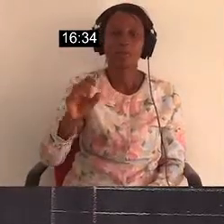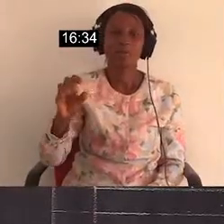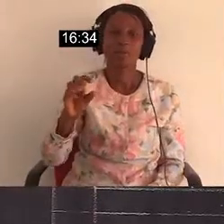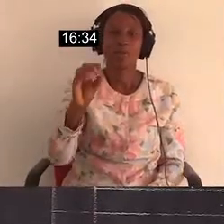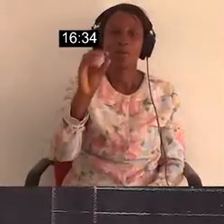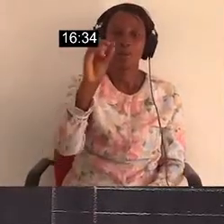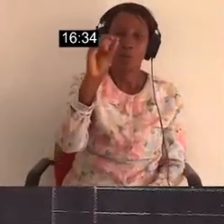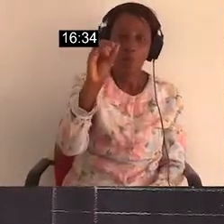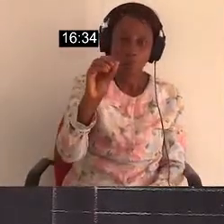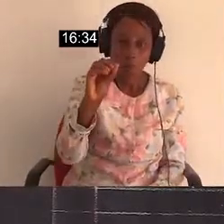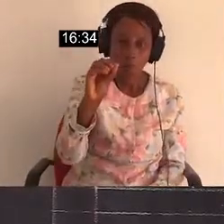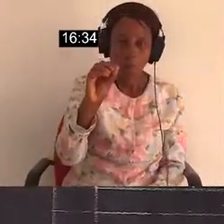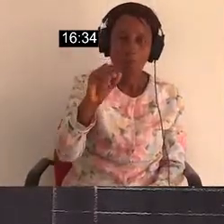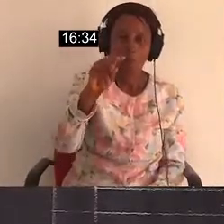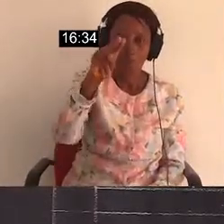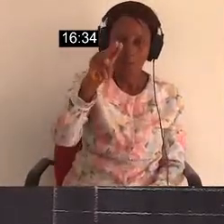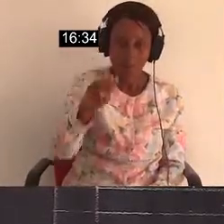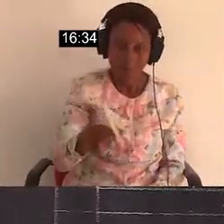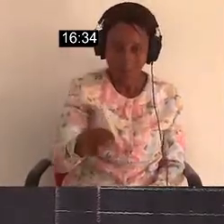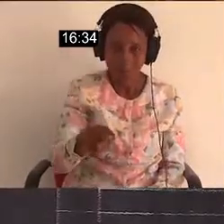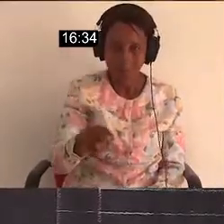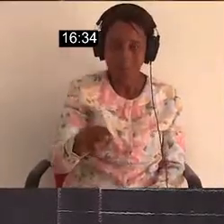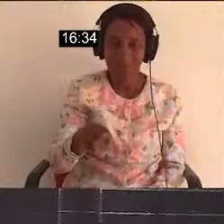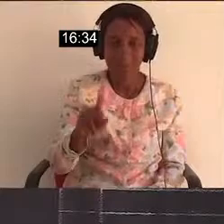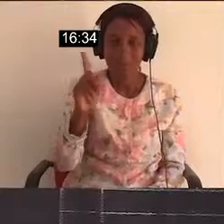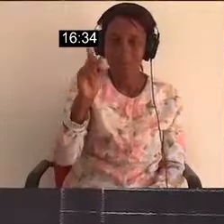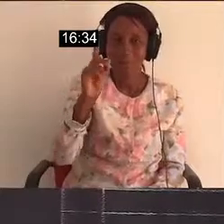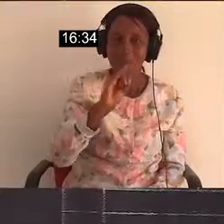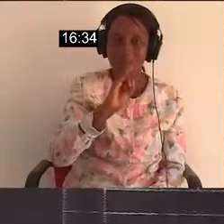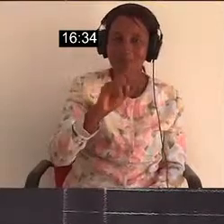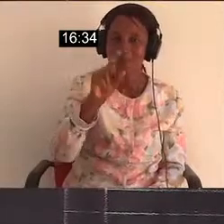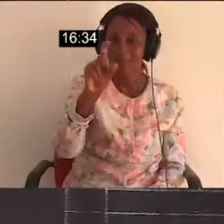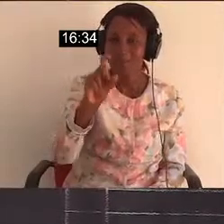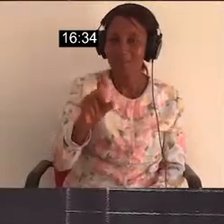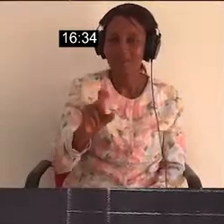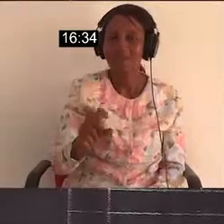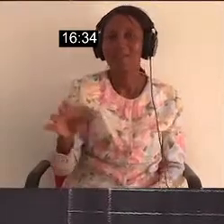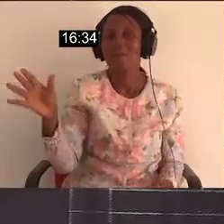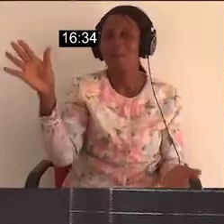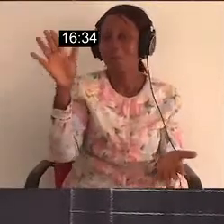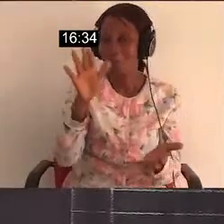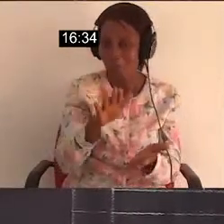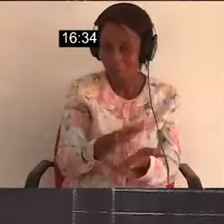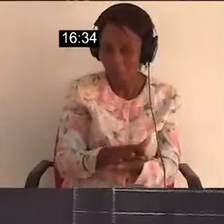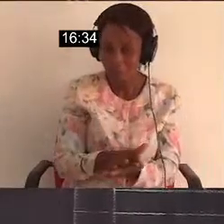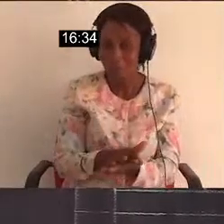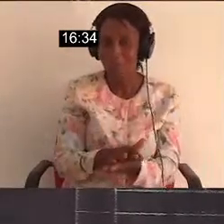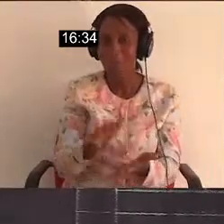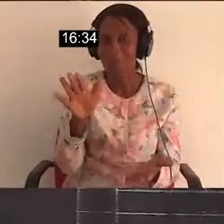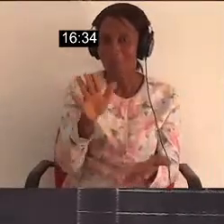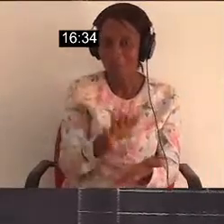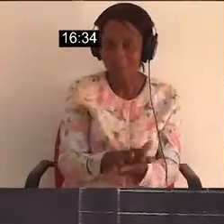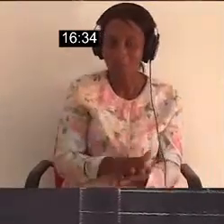n. What is the word? The word is on.